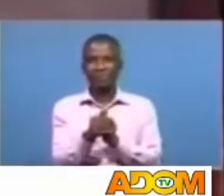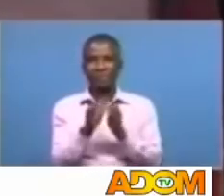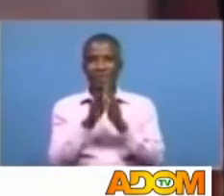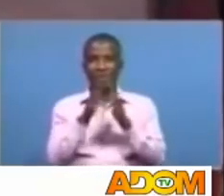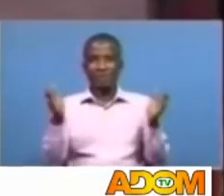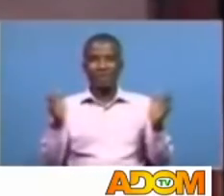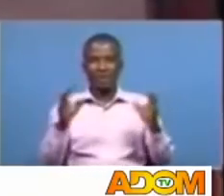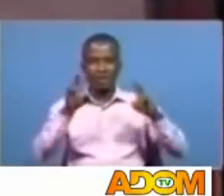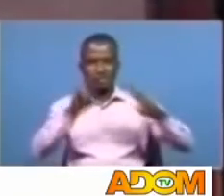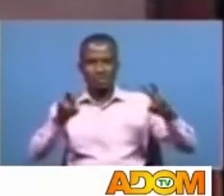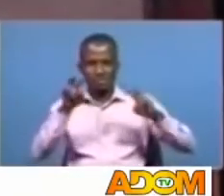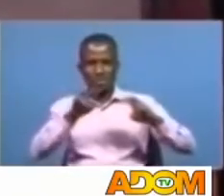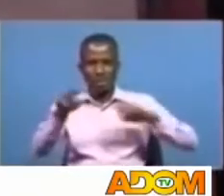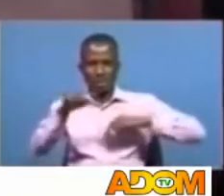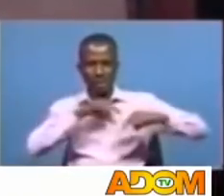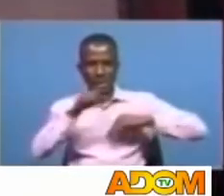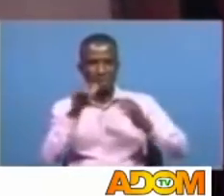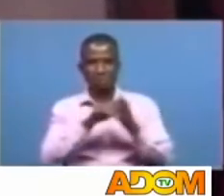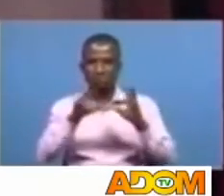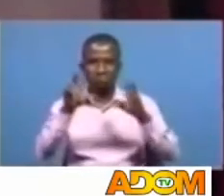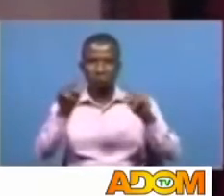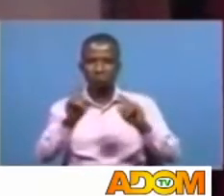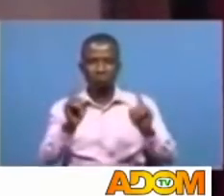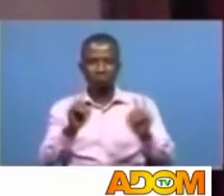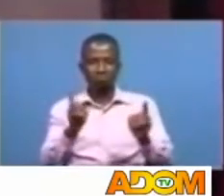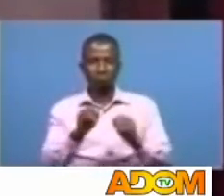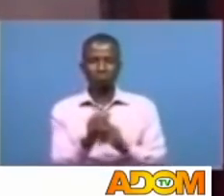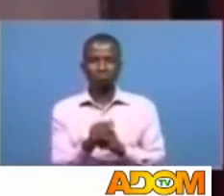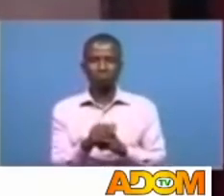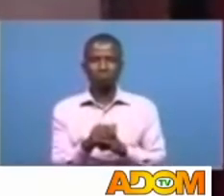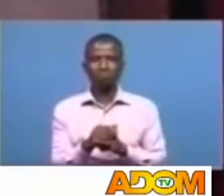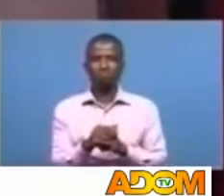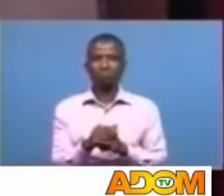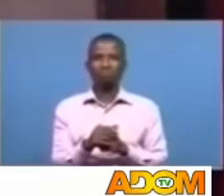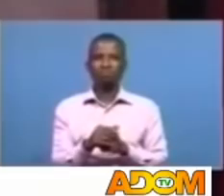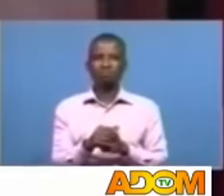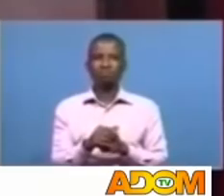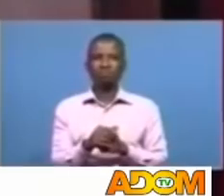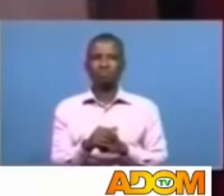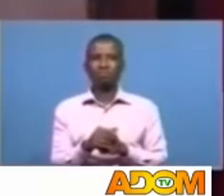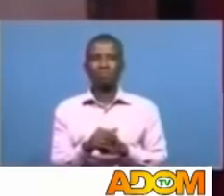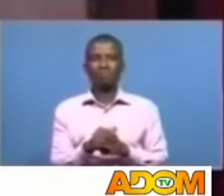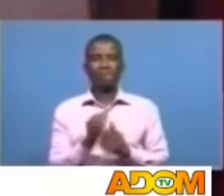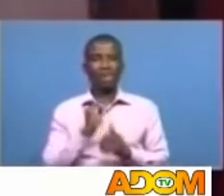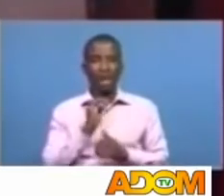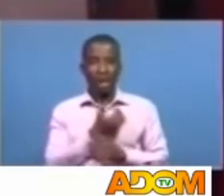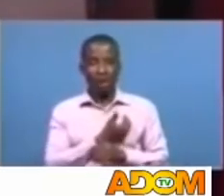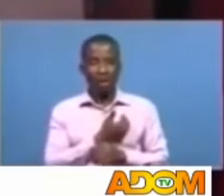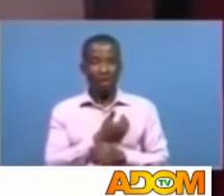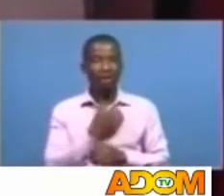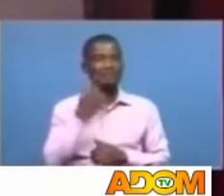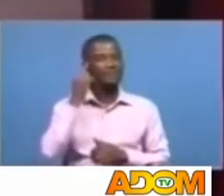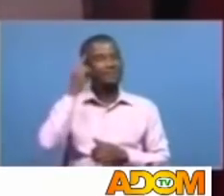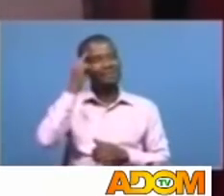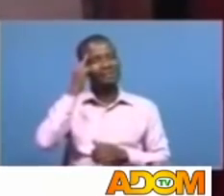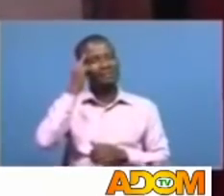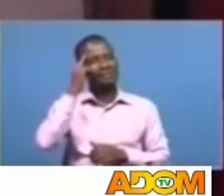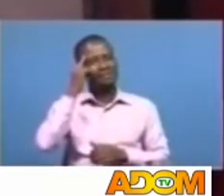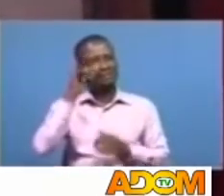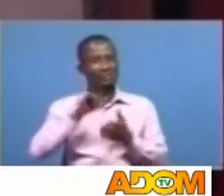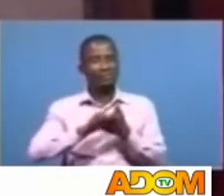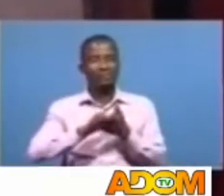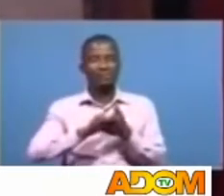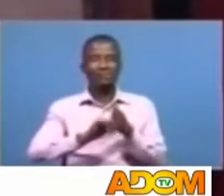a review application. as in our view, it does